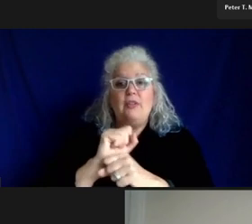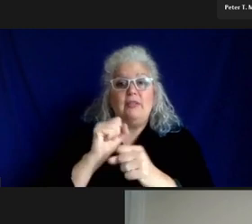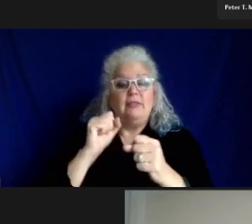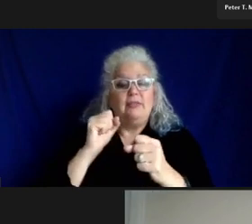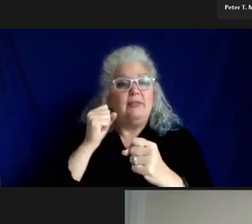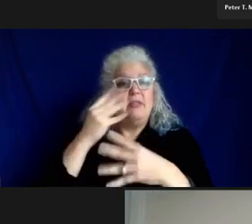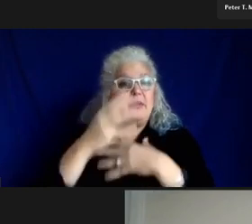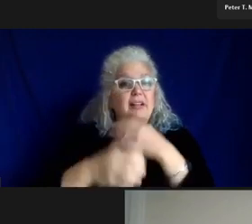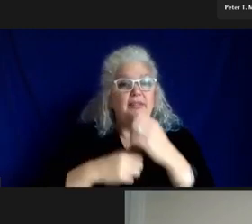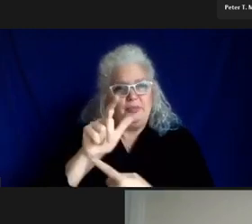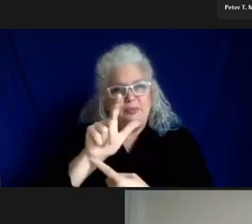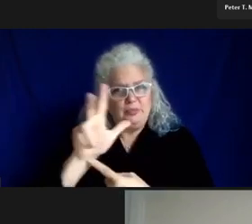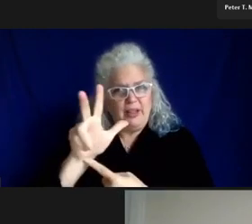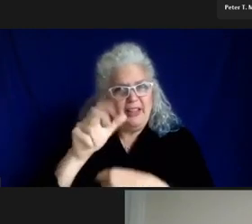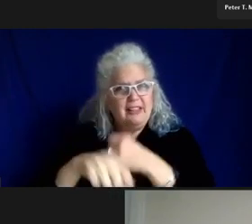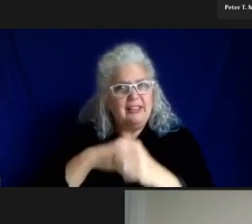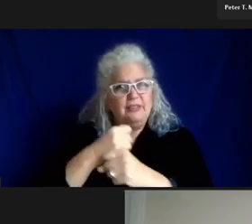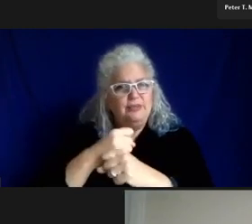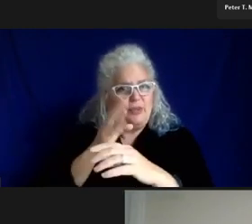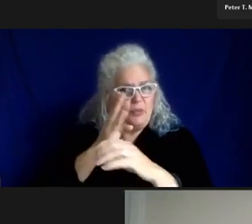our community